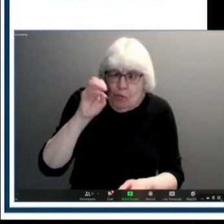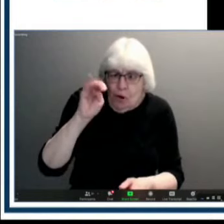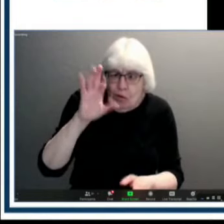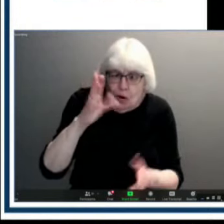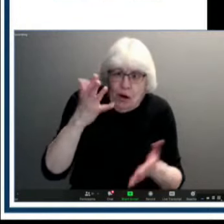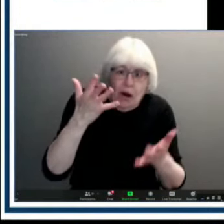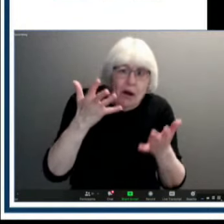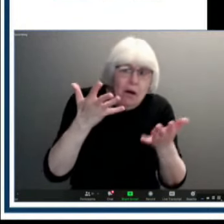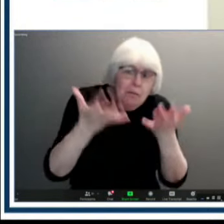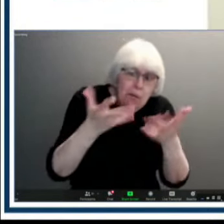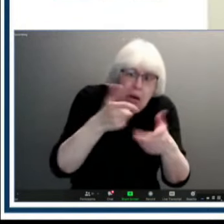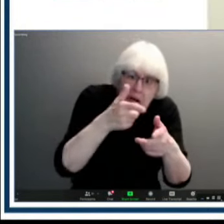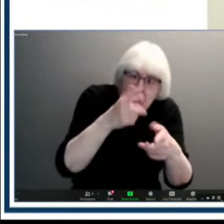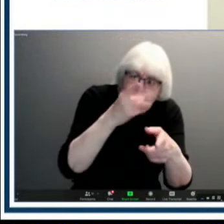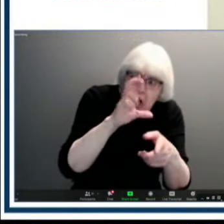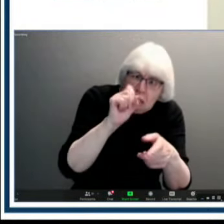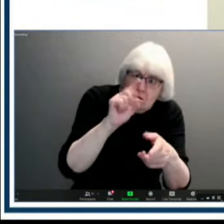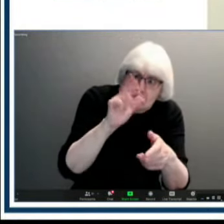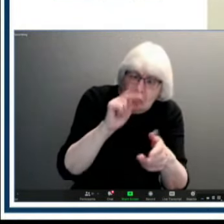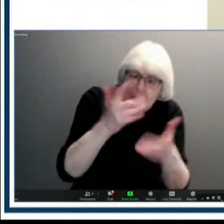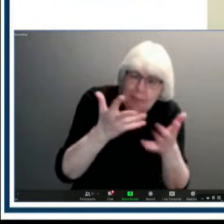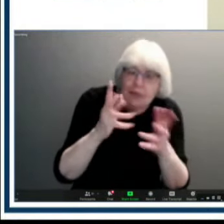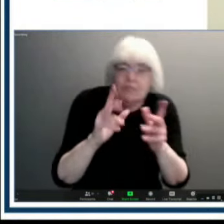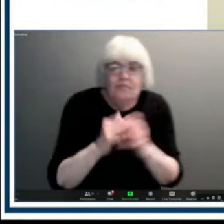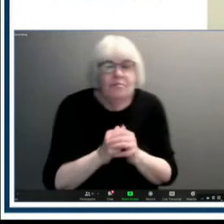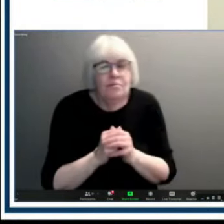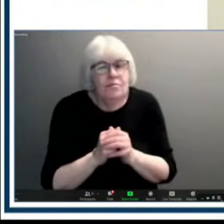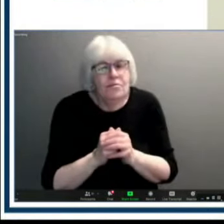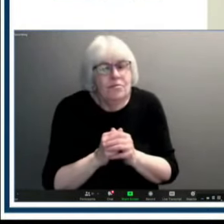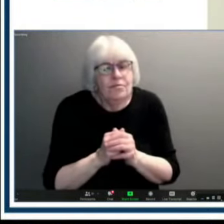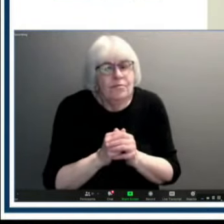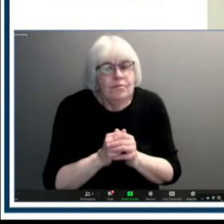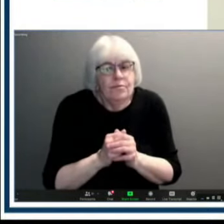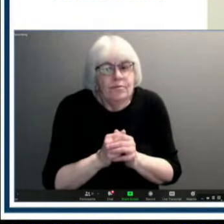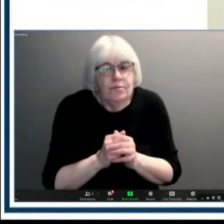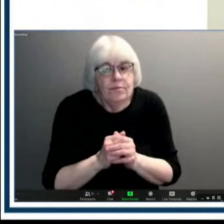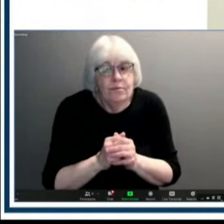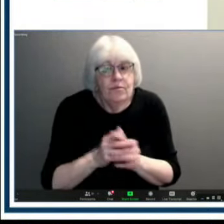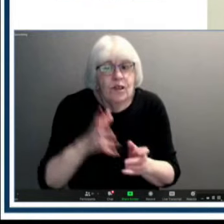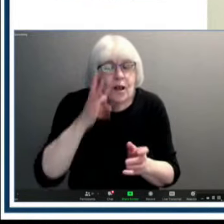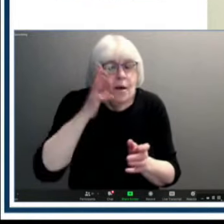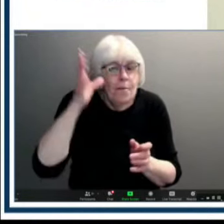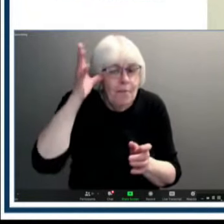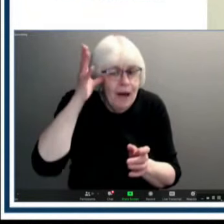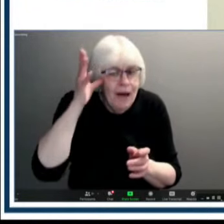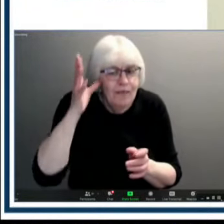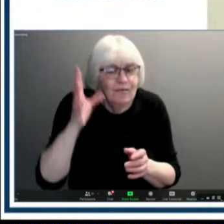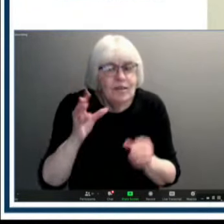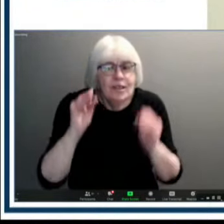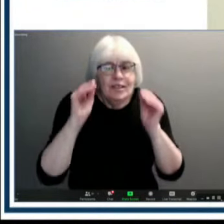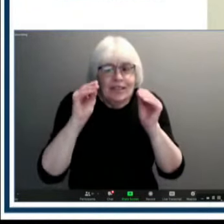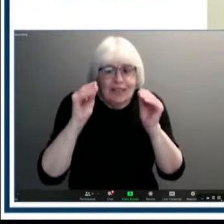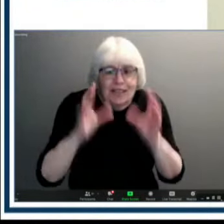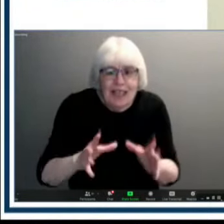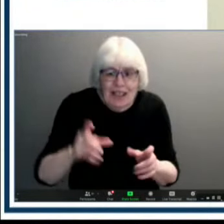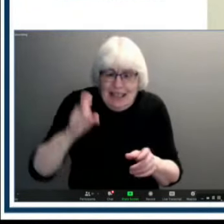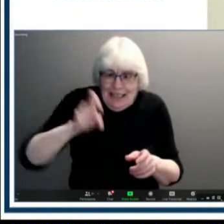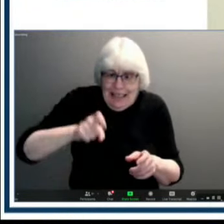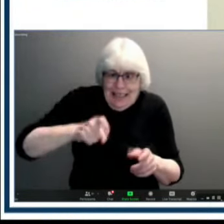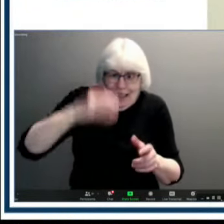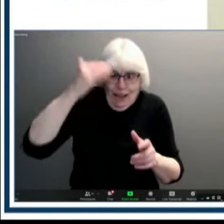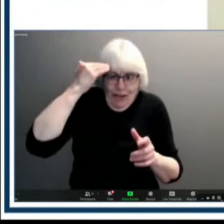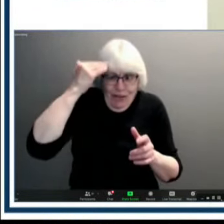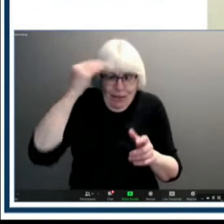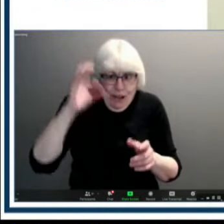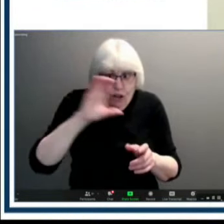and parents, guardians of students know if they will be returning to in-person learning after the extended break on